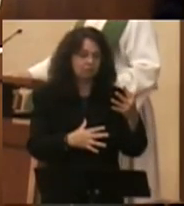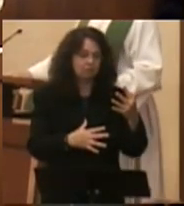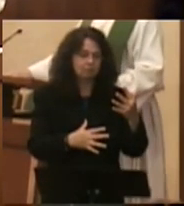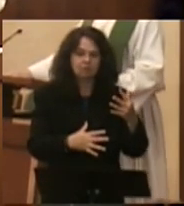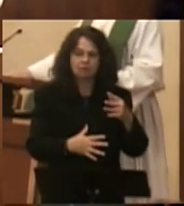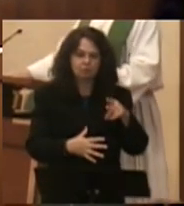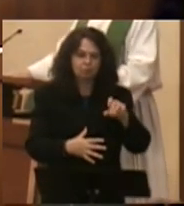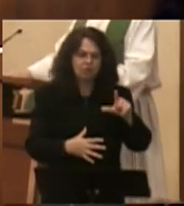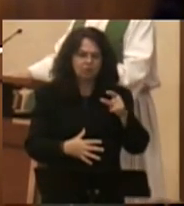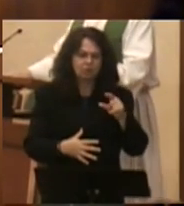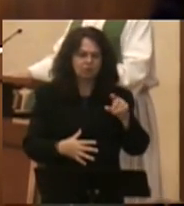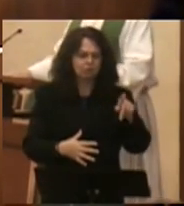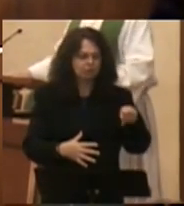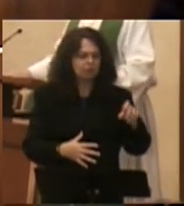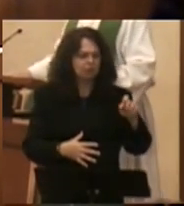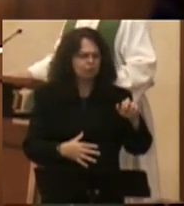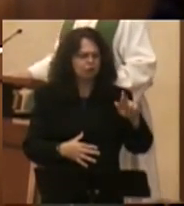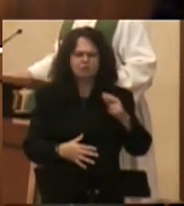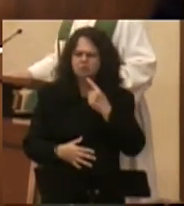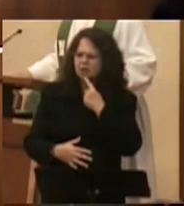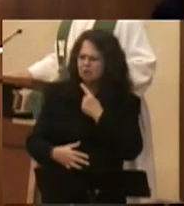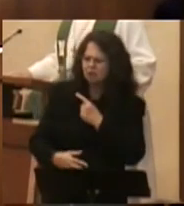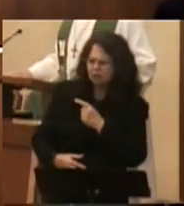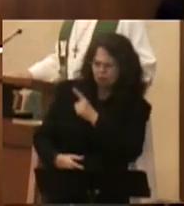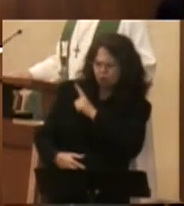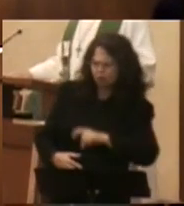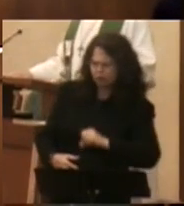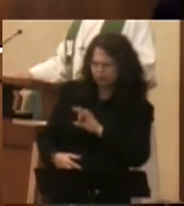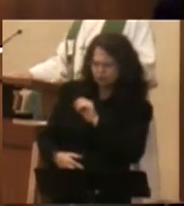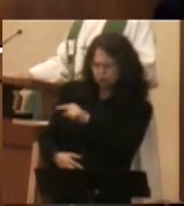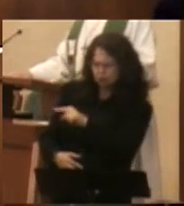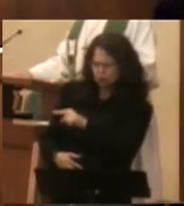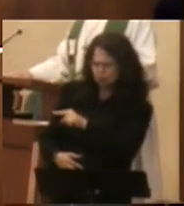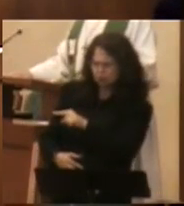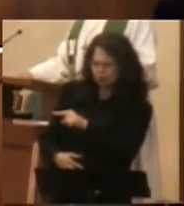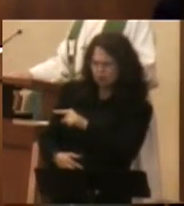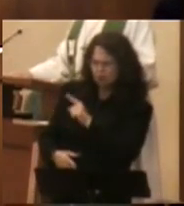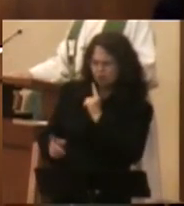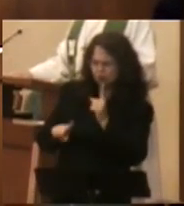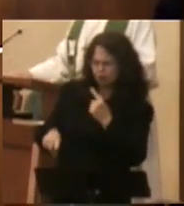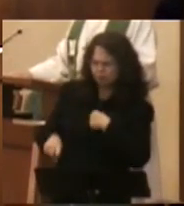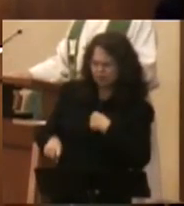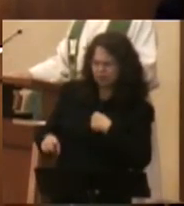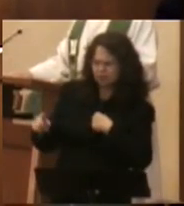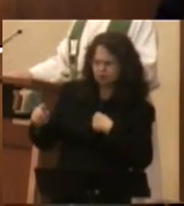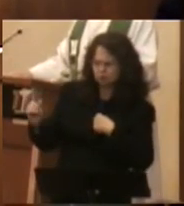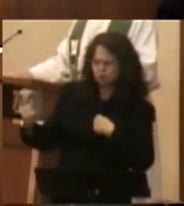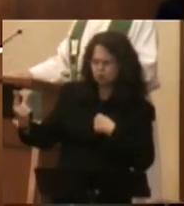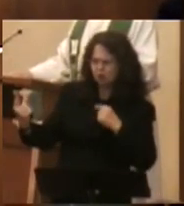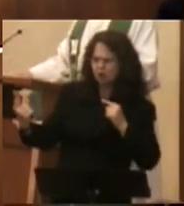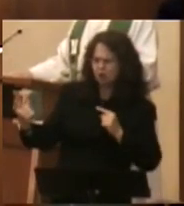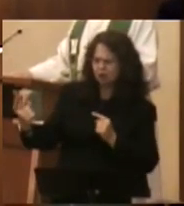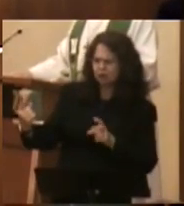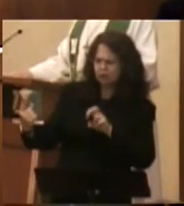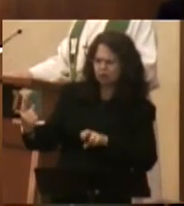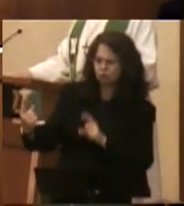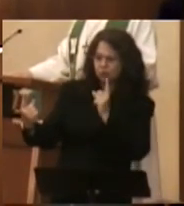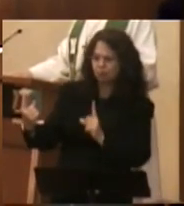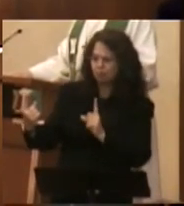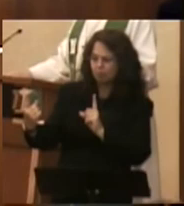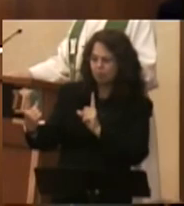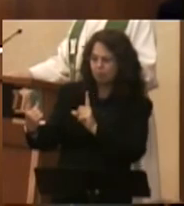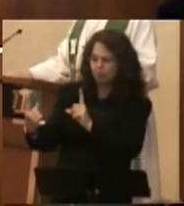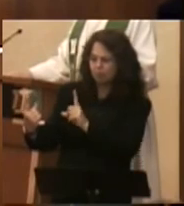Peter answered him, "Lord, if it is you, command me to come to you on the water." He